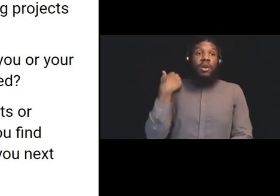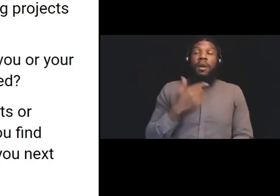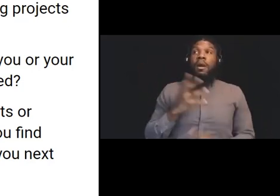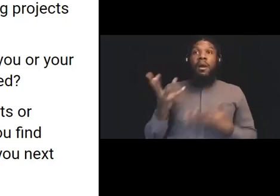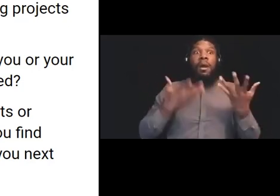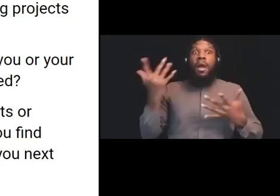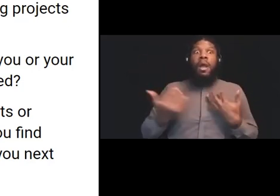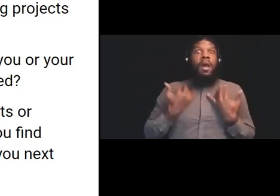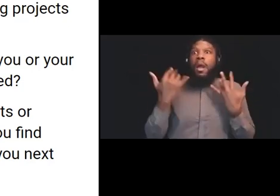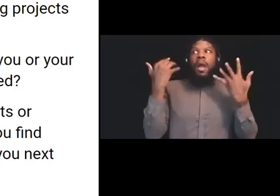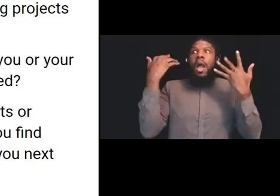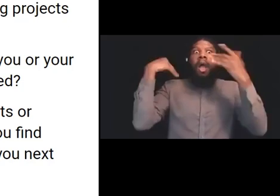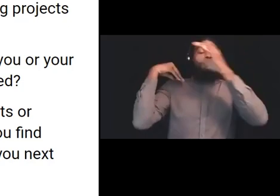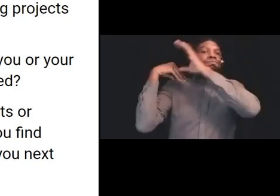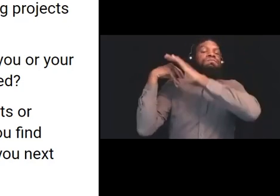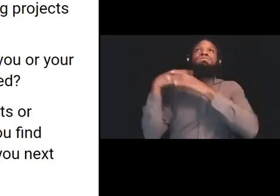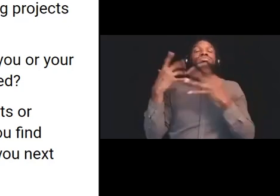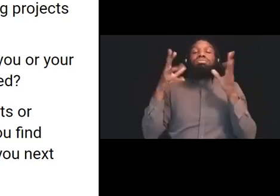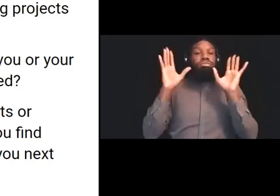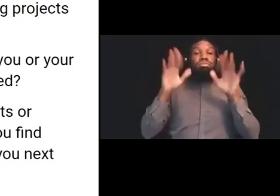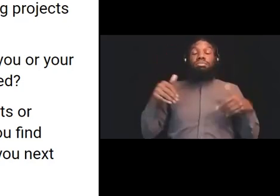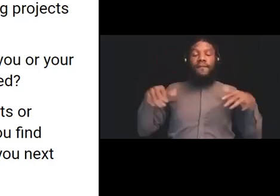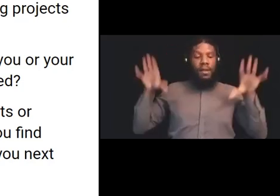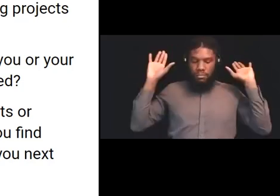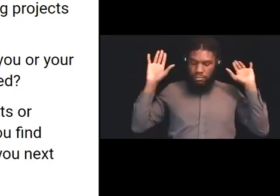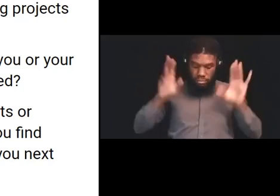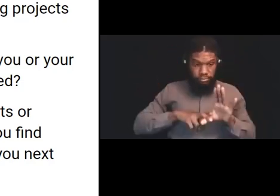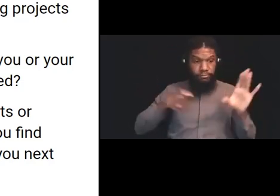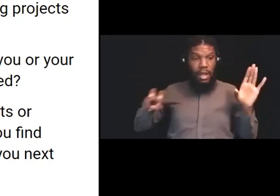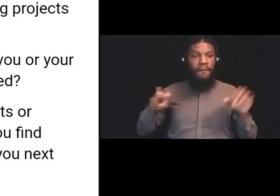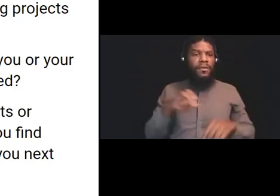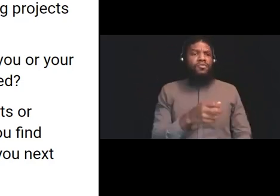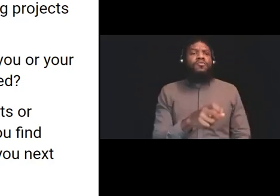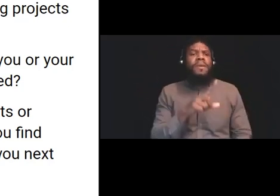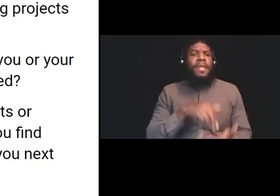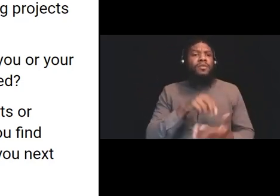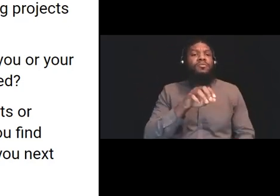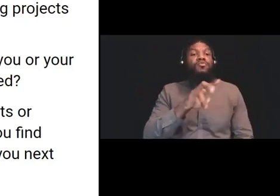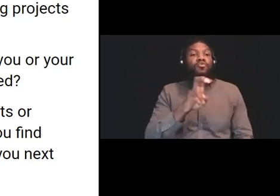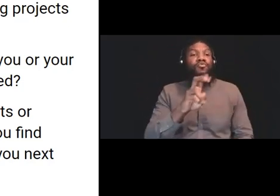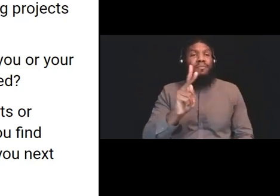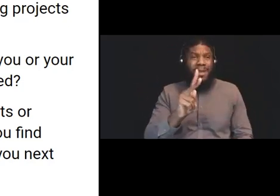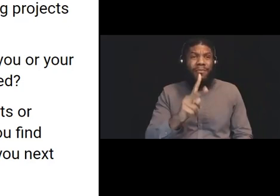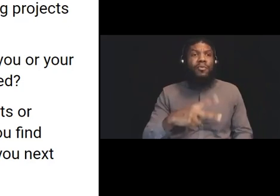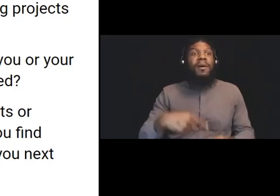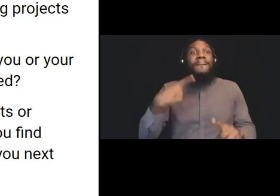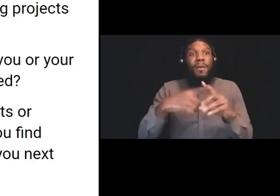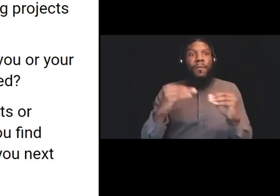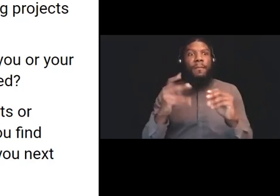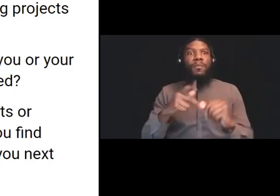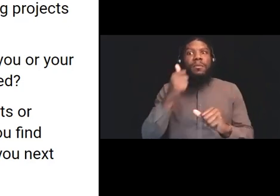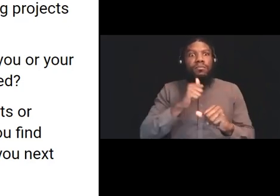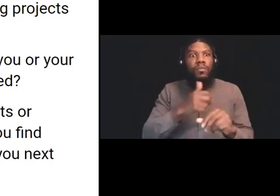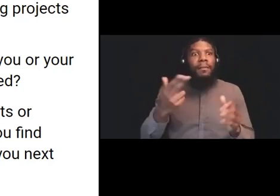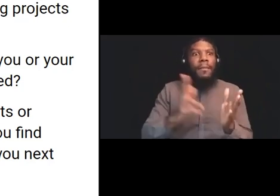with too many things. But when I left, there were like 1,200 people on it and more people signing up each day. So I don't know that we want